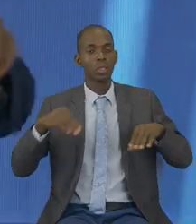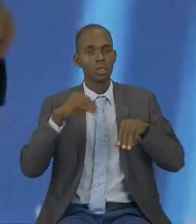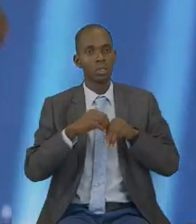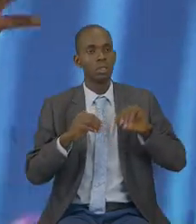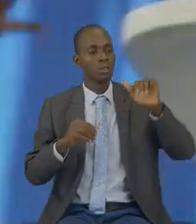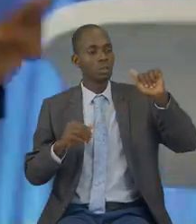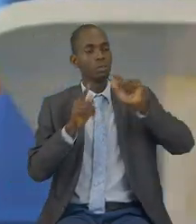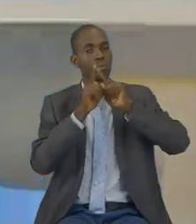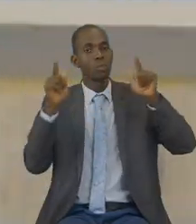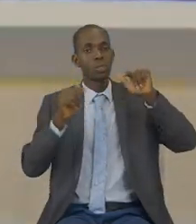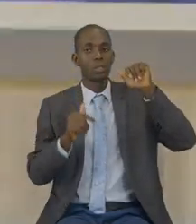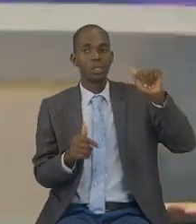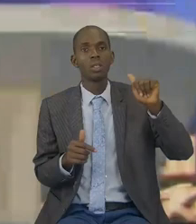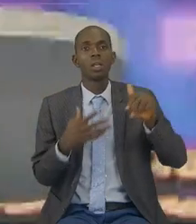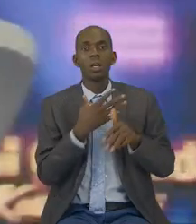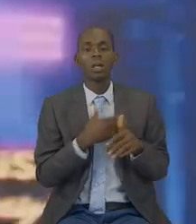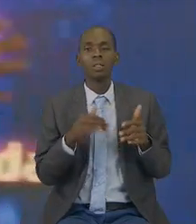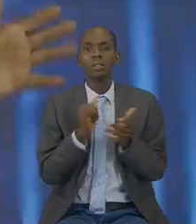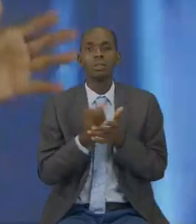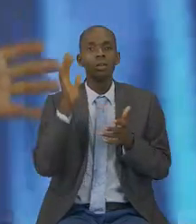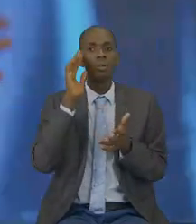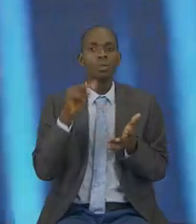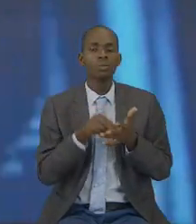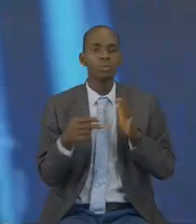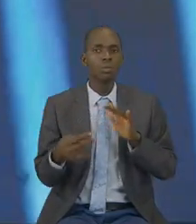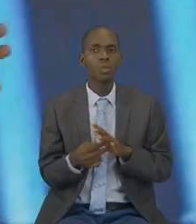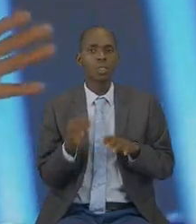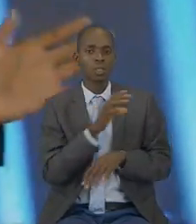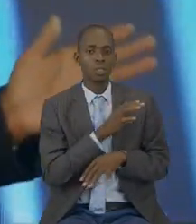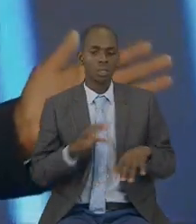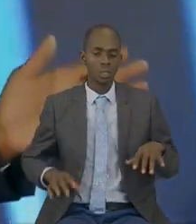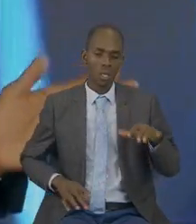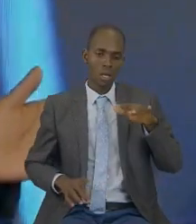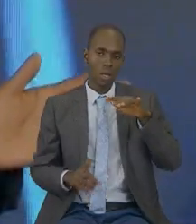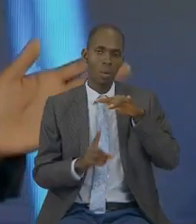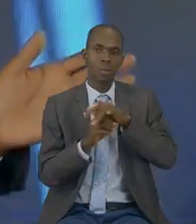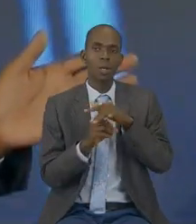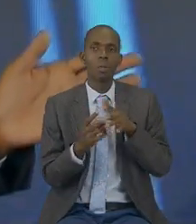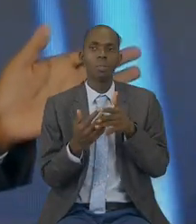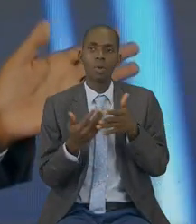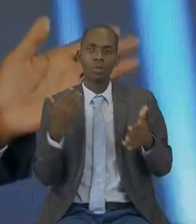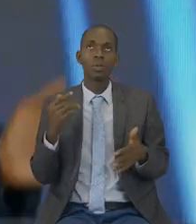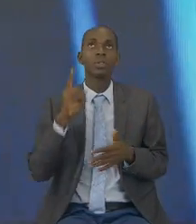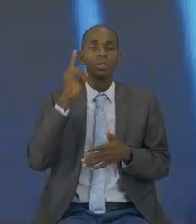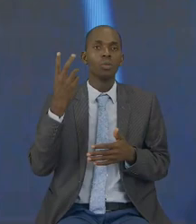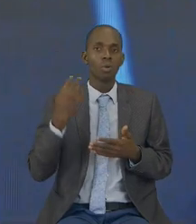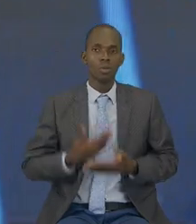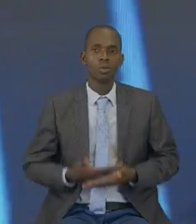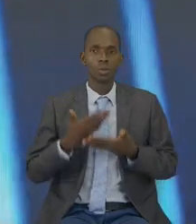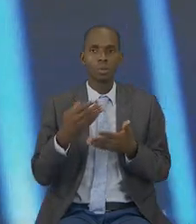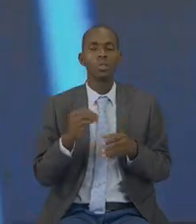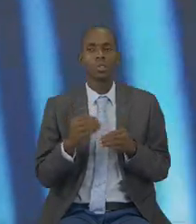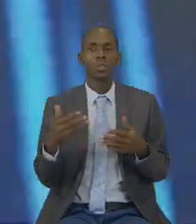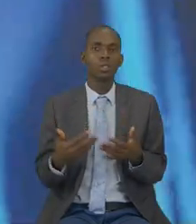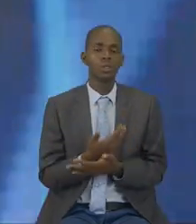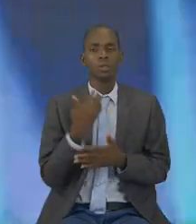mean in Christophany, that is Christ appearing before he was born. In the New Testament,